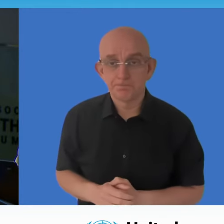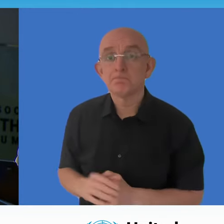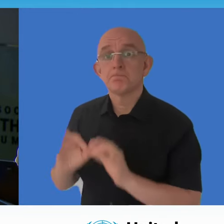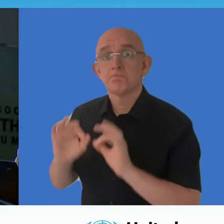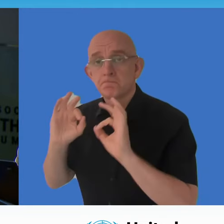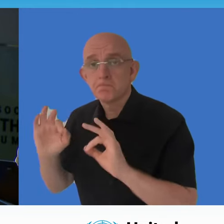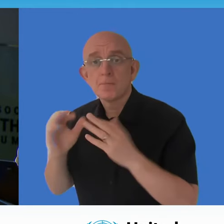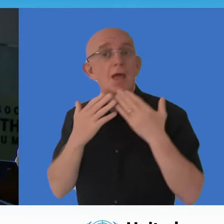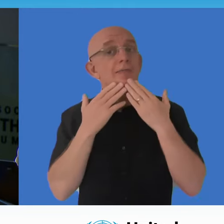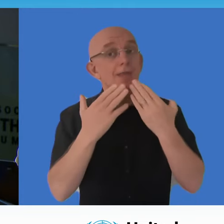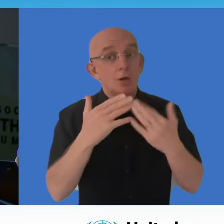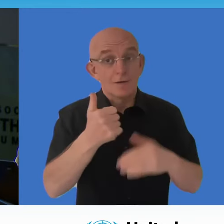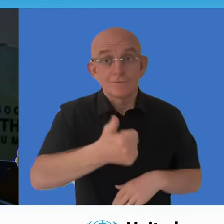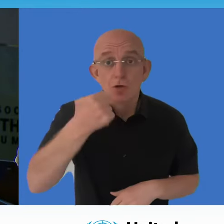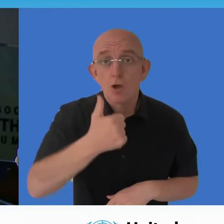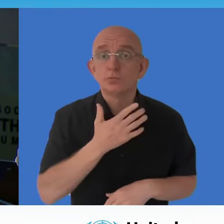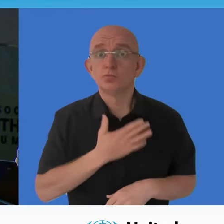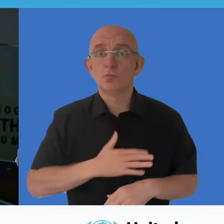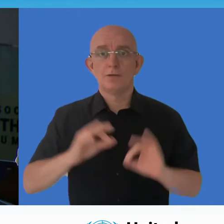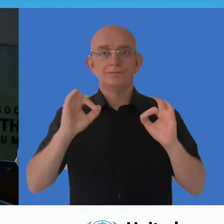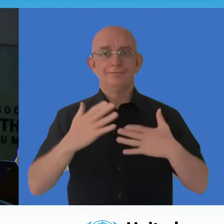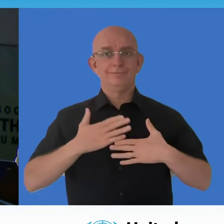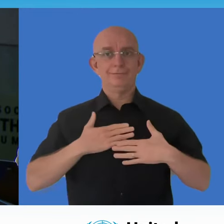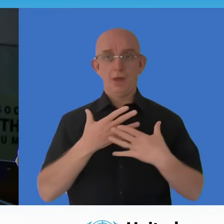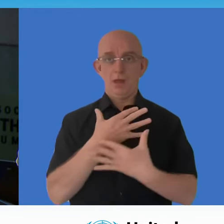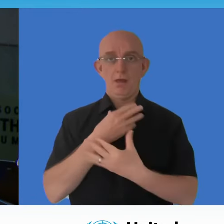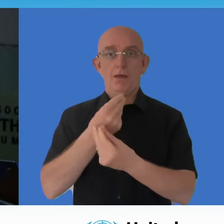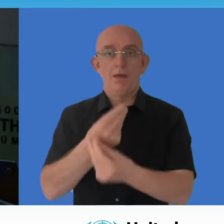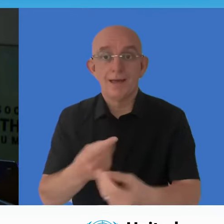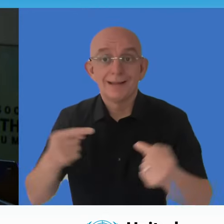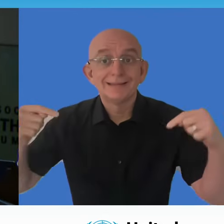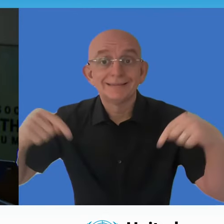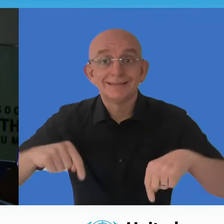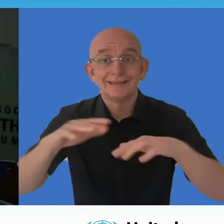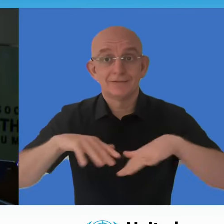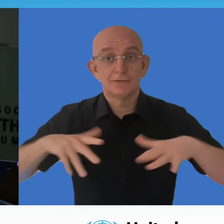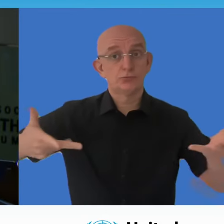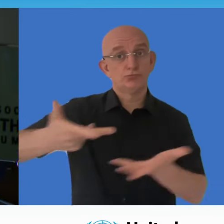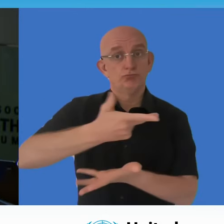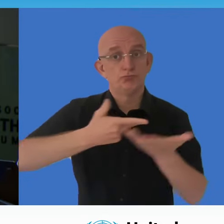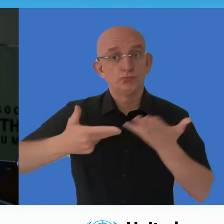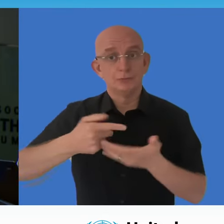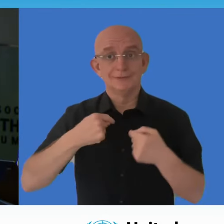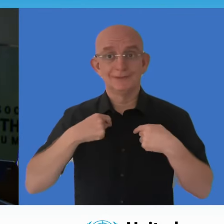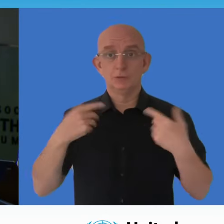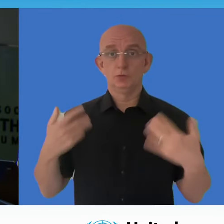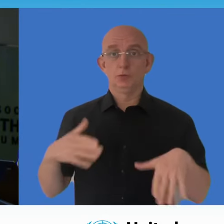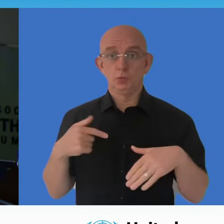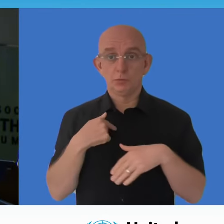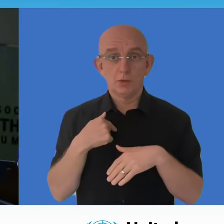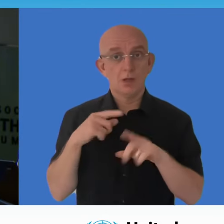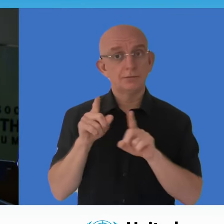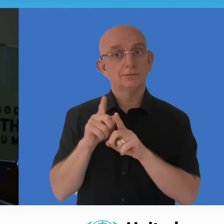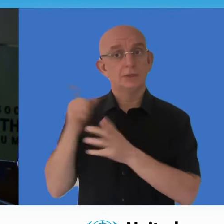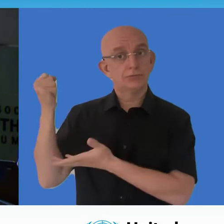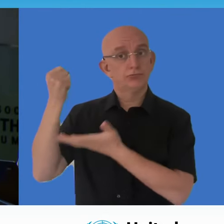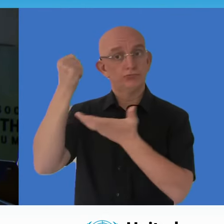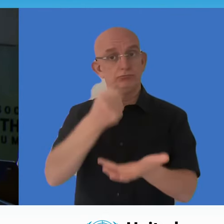the opportunities that were given to me, whether it was a scholarship, support from a foundation, or the mere access to education and internet.